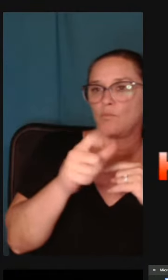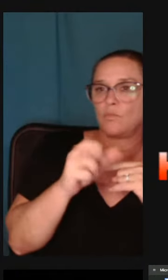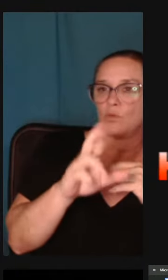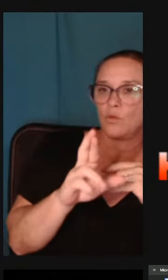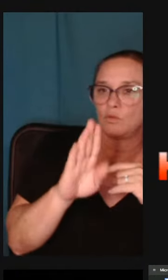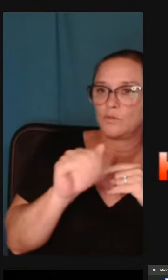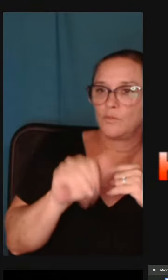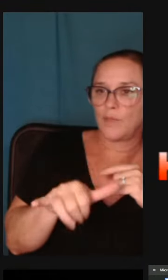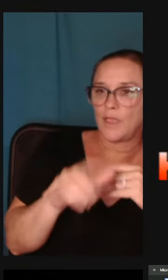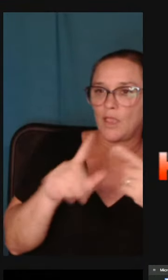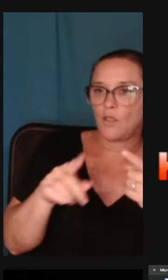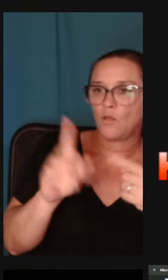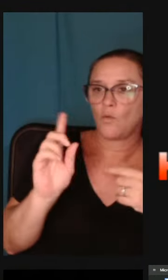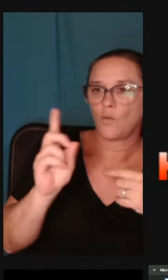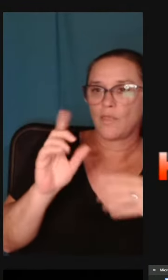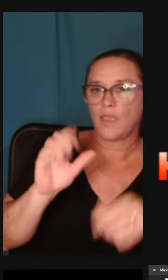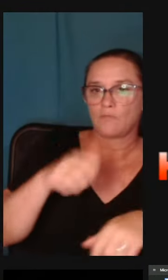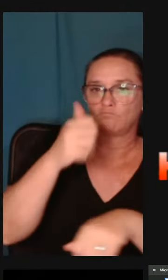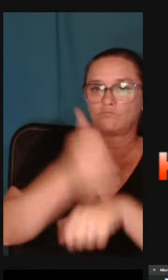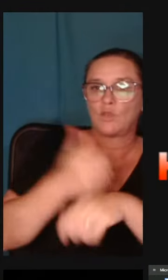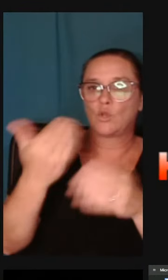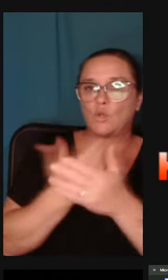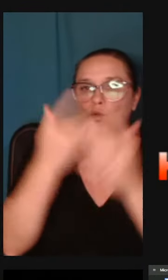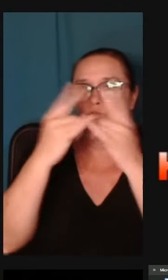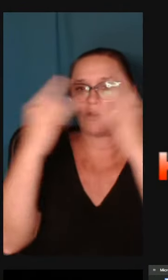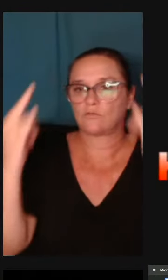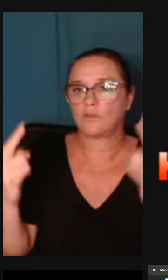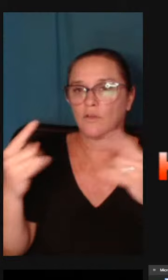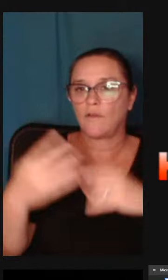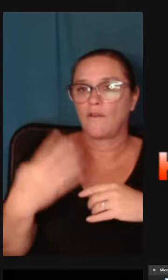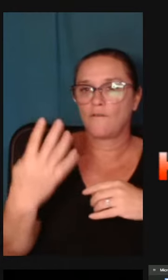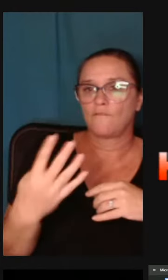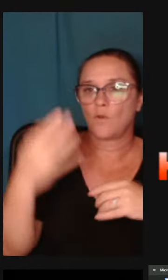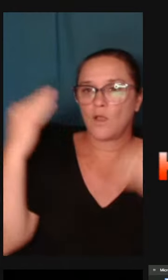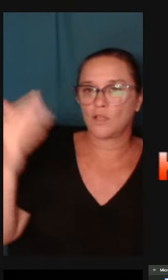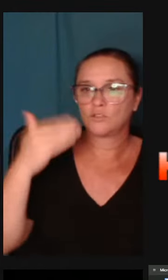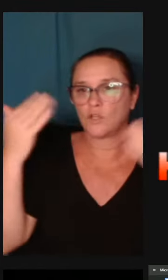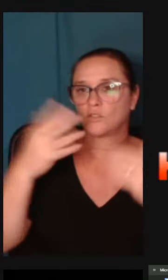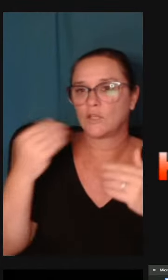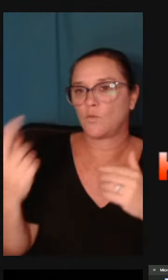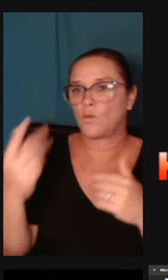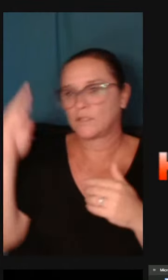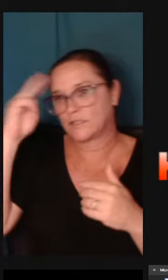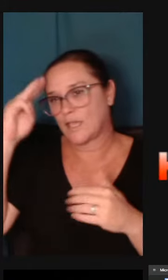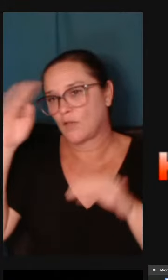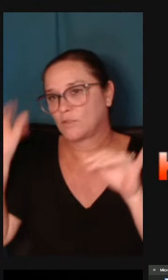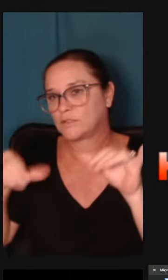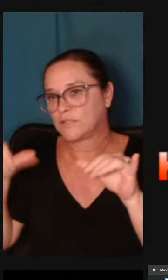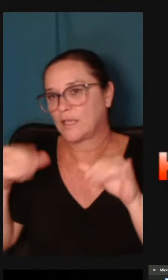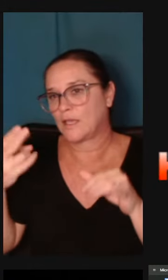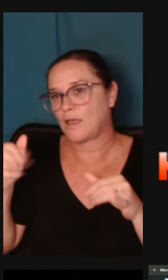had been built. 4 adults and 1 scout remained at Halape.